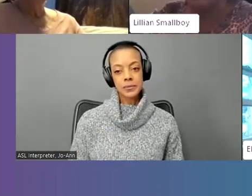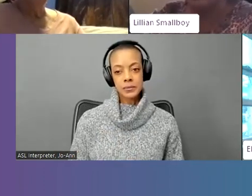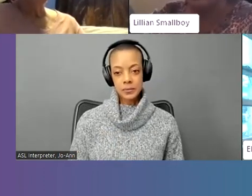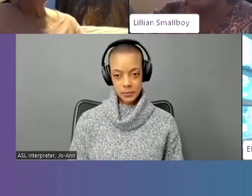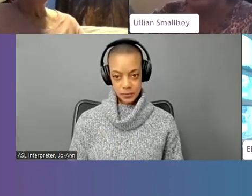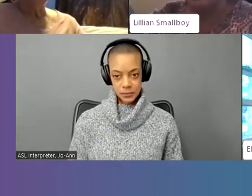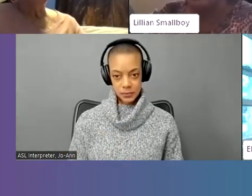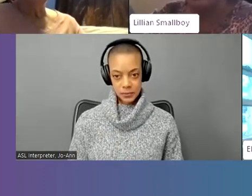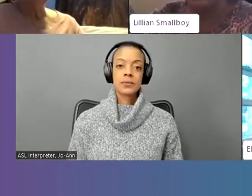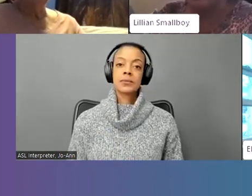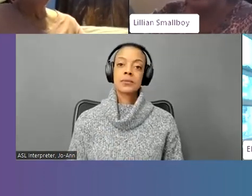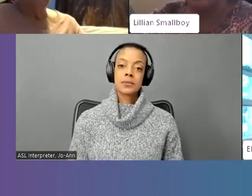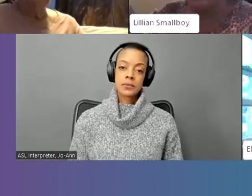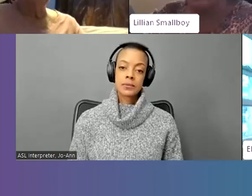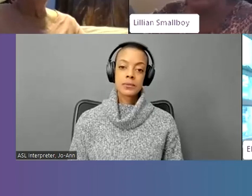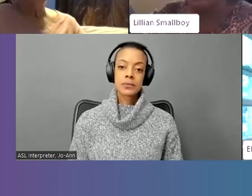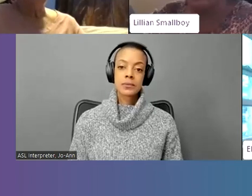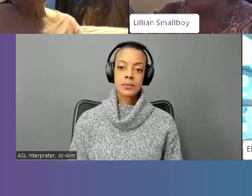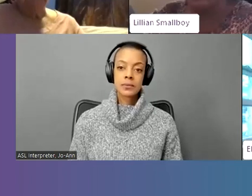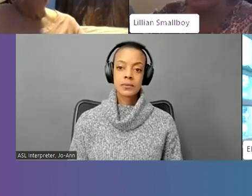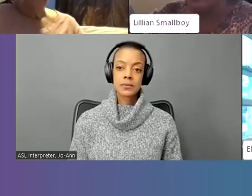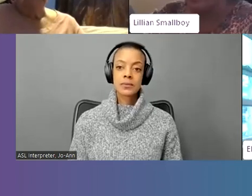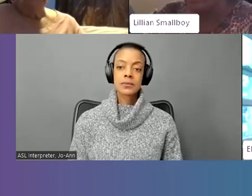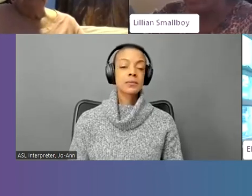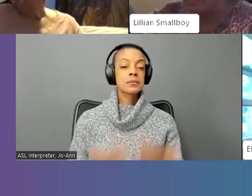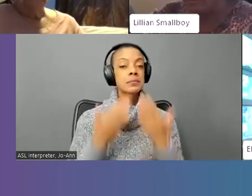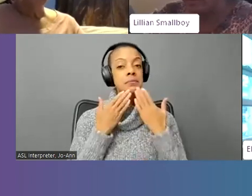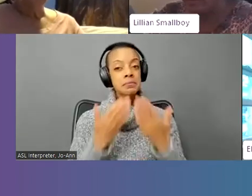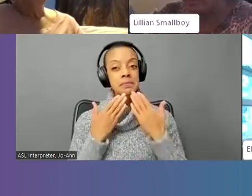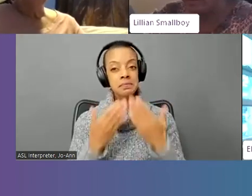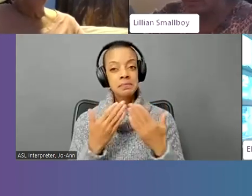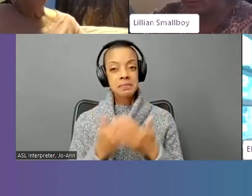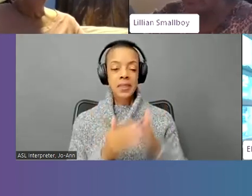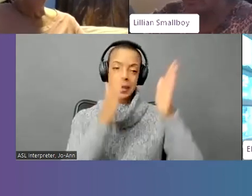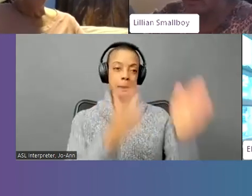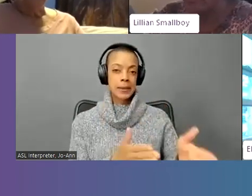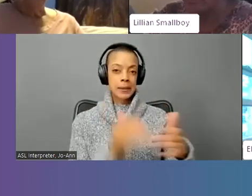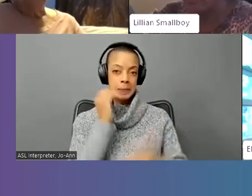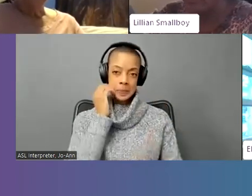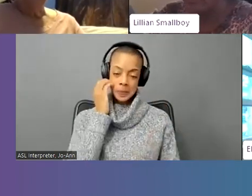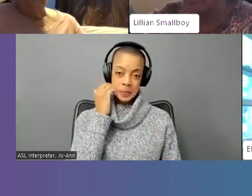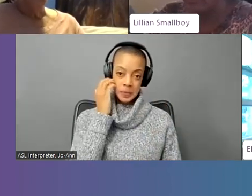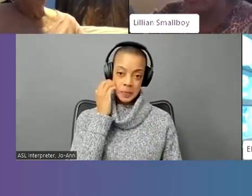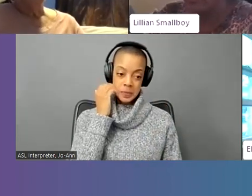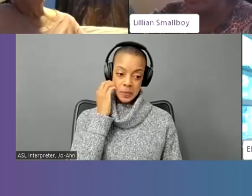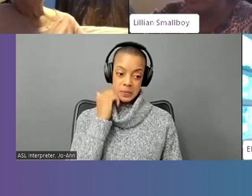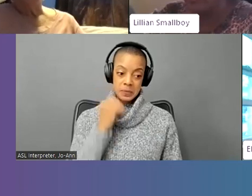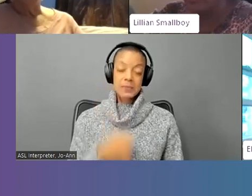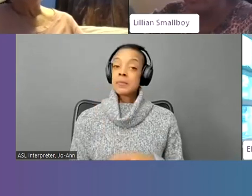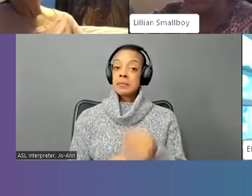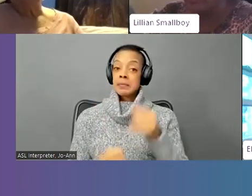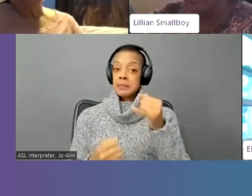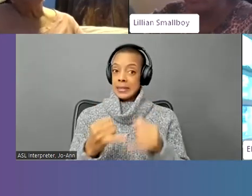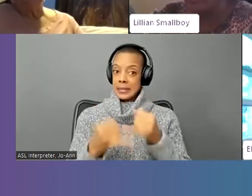we give thanks to Skunidayo, and we say, let it be that way in our minds. And then last of all, but not